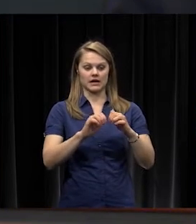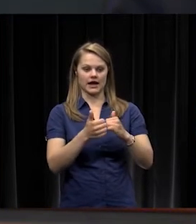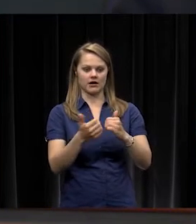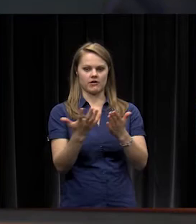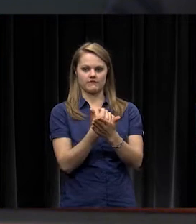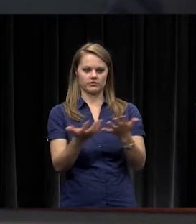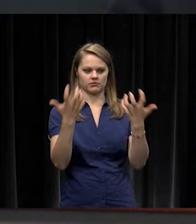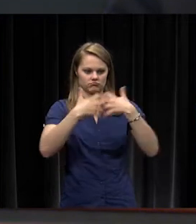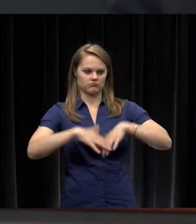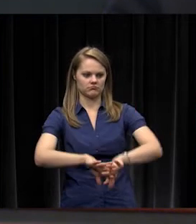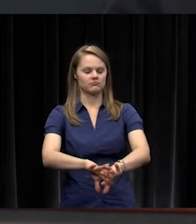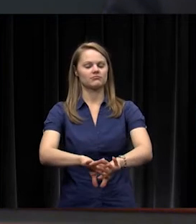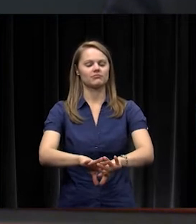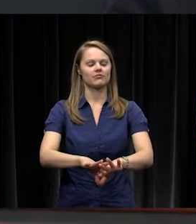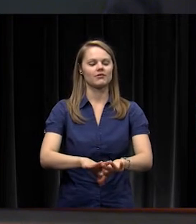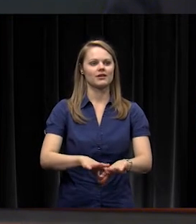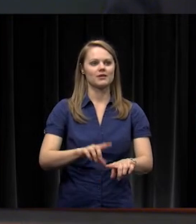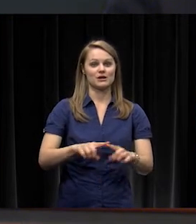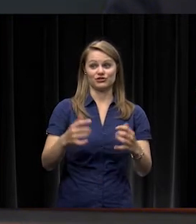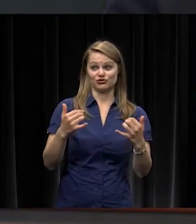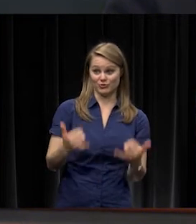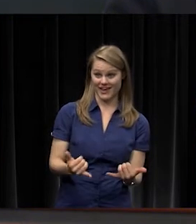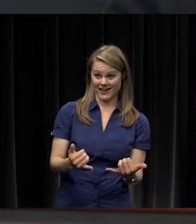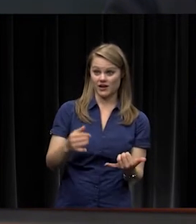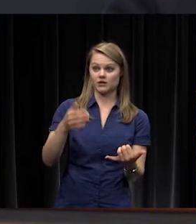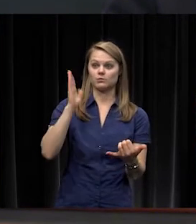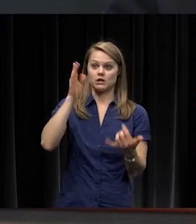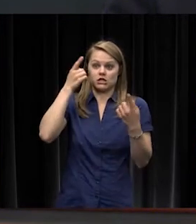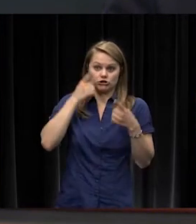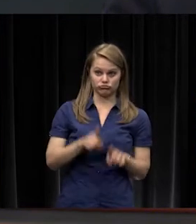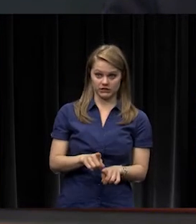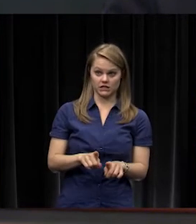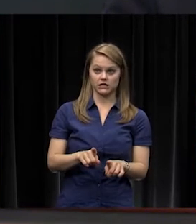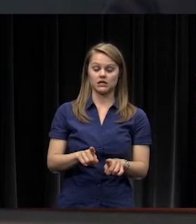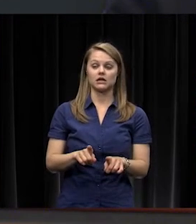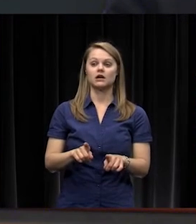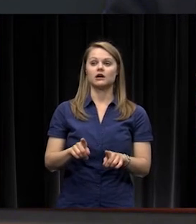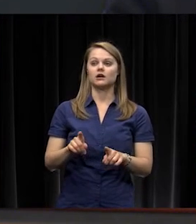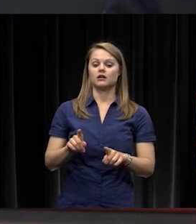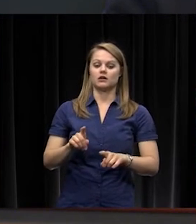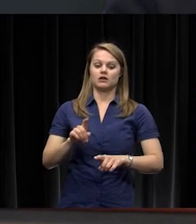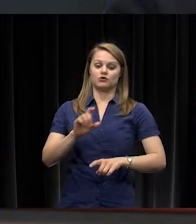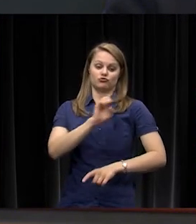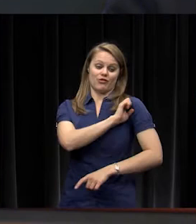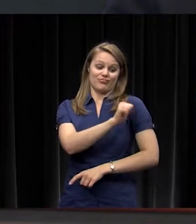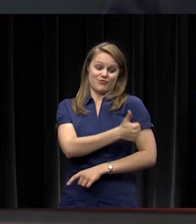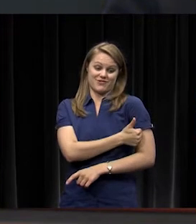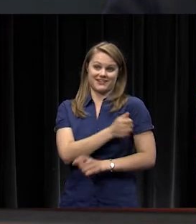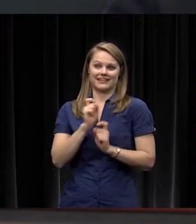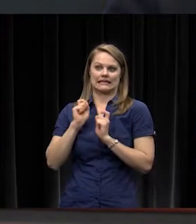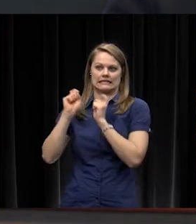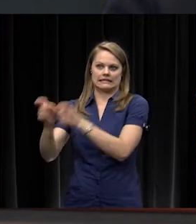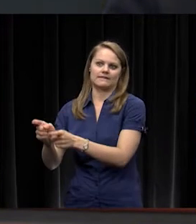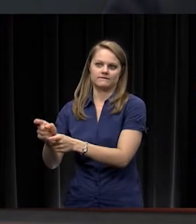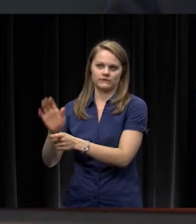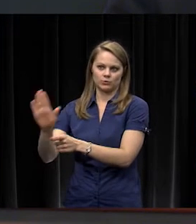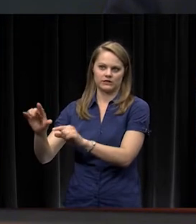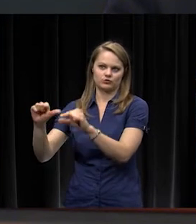we'll know more about that, but the resolution today is to give us the authority, or actually to give Dustin and his group the authority to move forward with